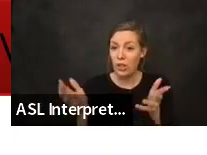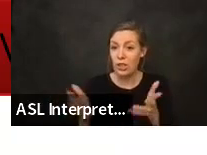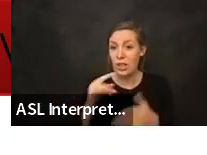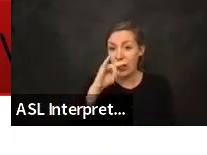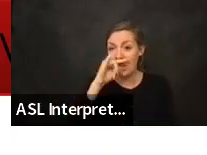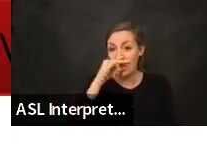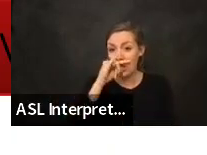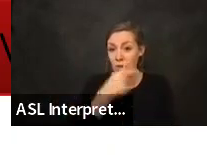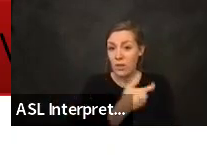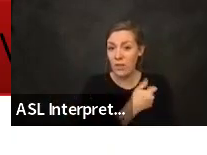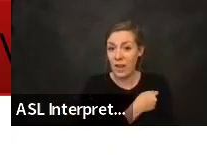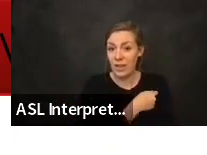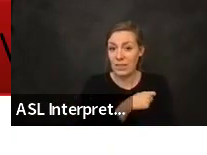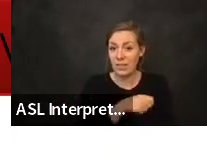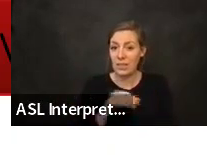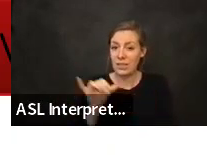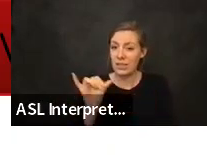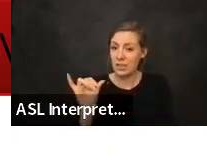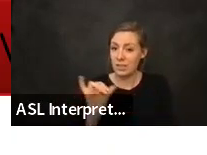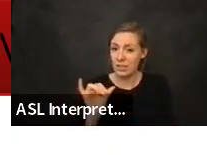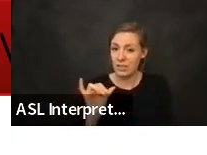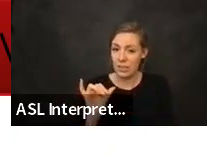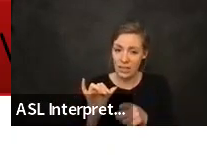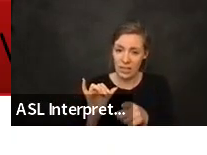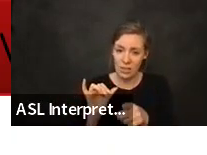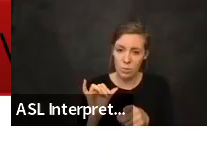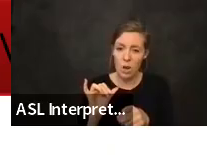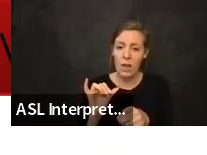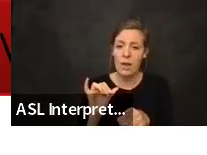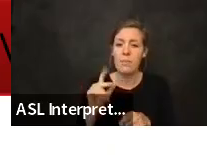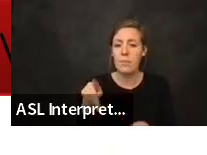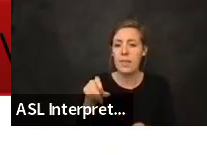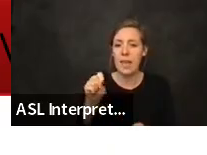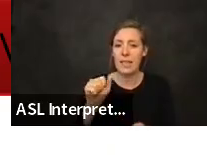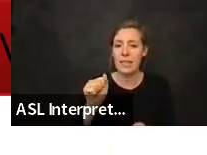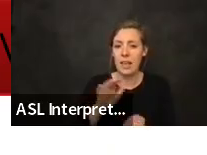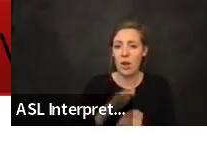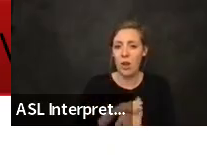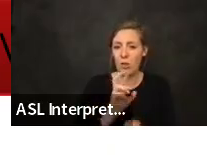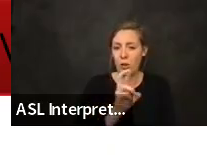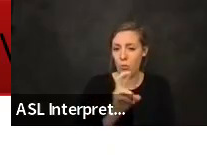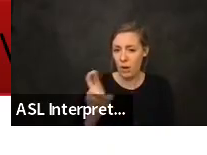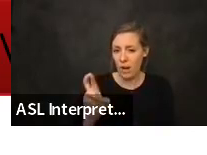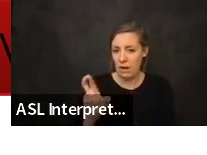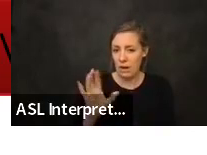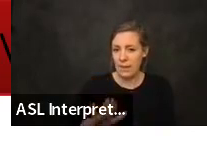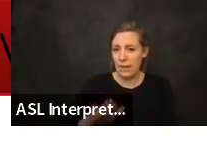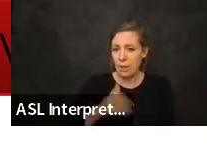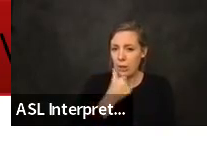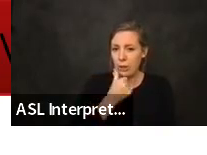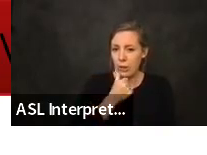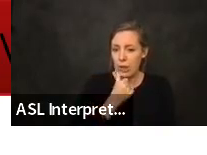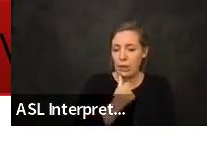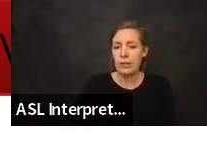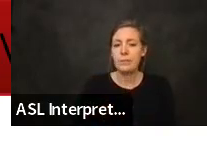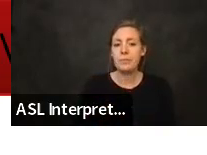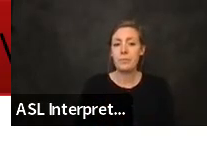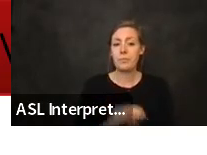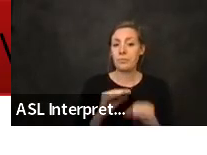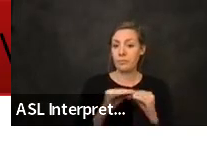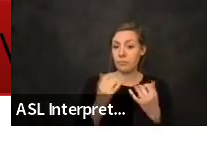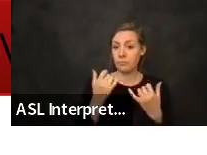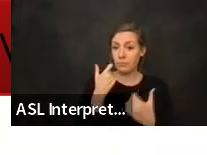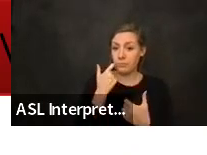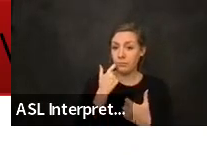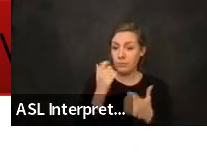vaccinations, such as this public service announcement on the right. And ads more recent are focusing